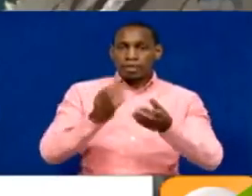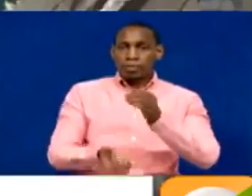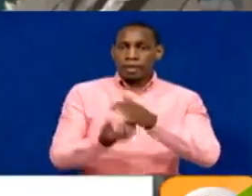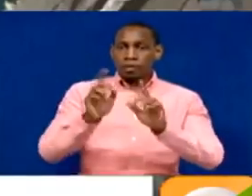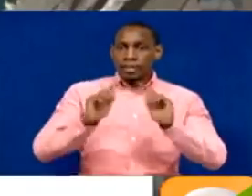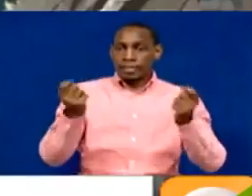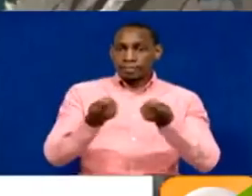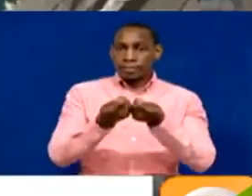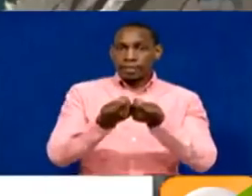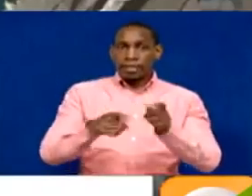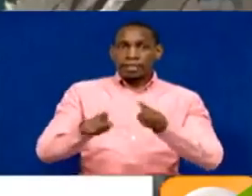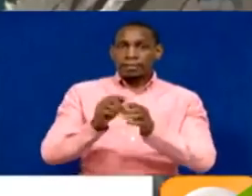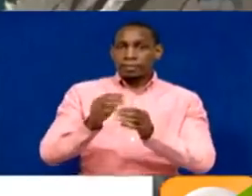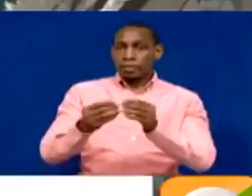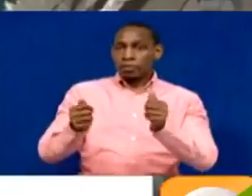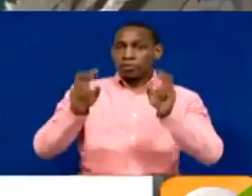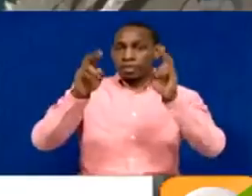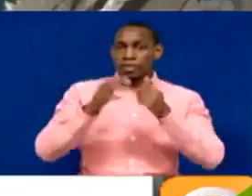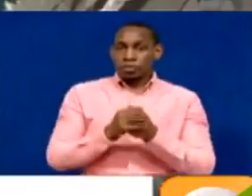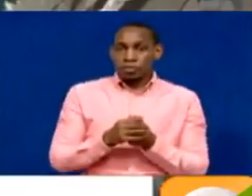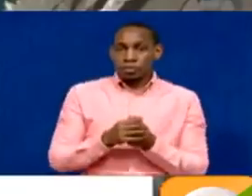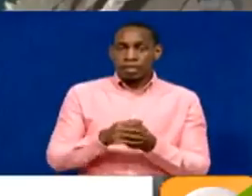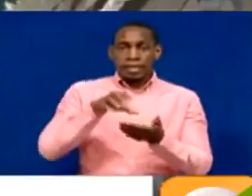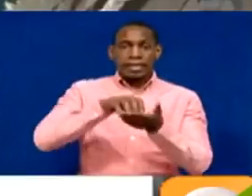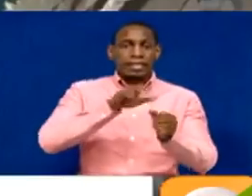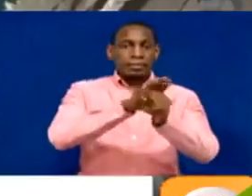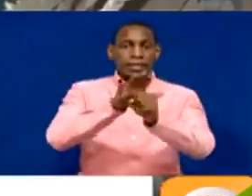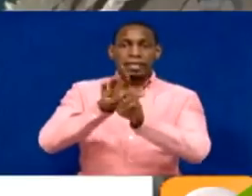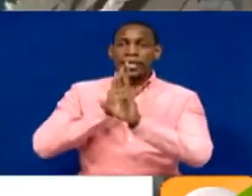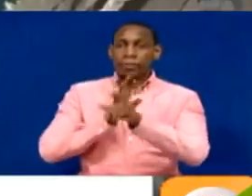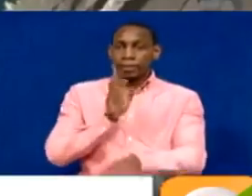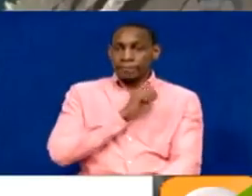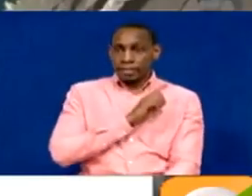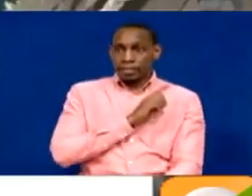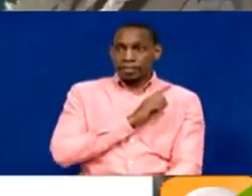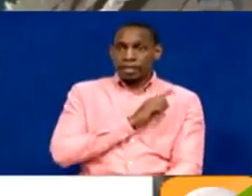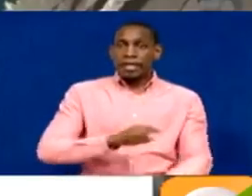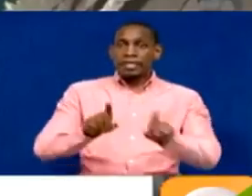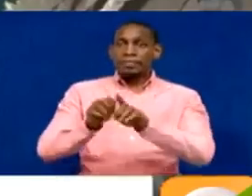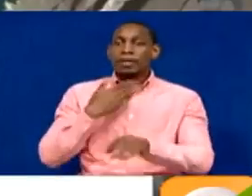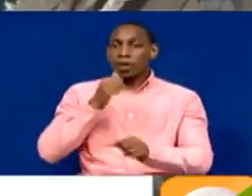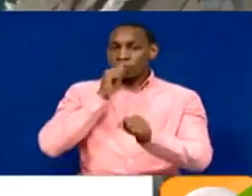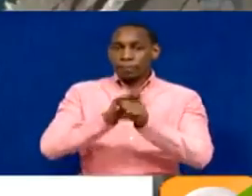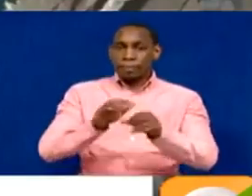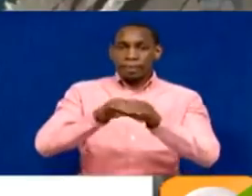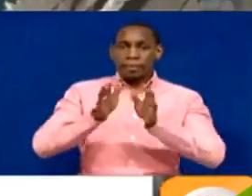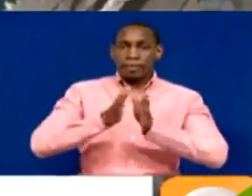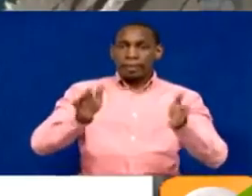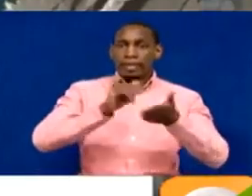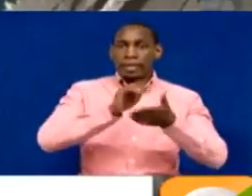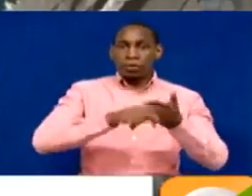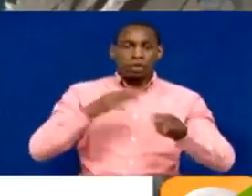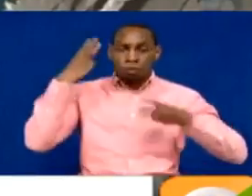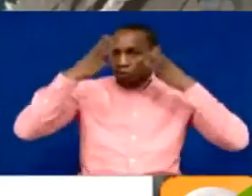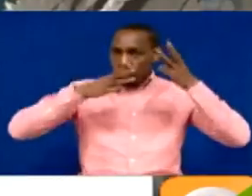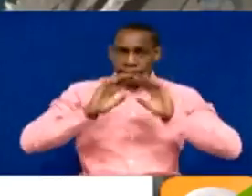team and we are going to deal with that. Since many cases have been recorded and we want to assure members of the public that they